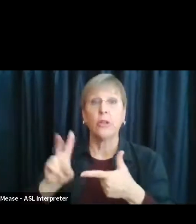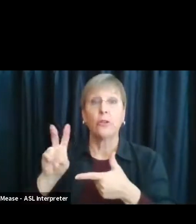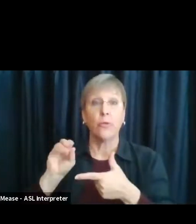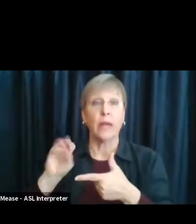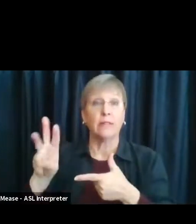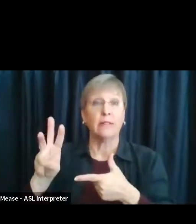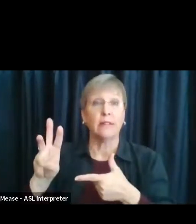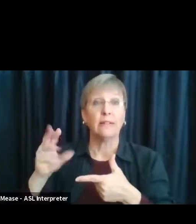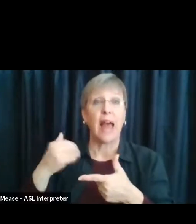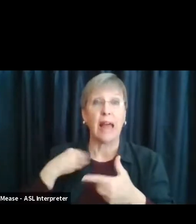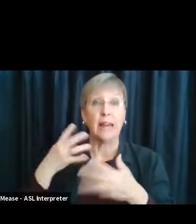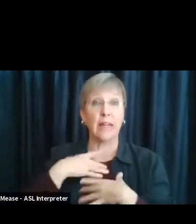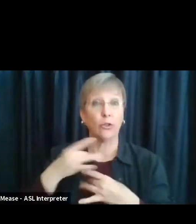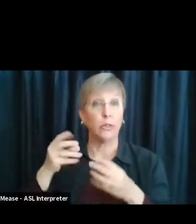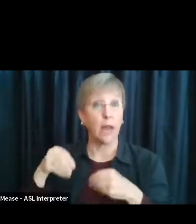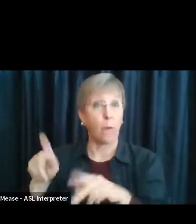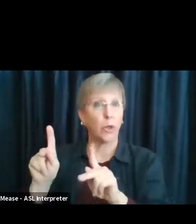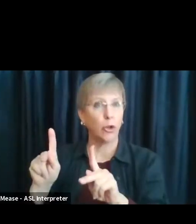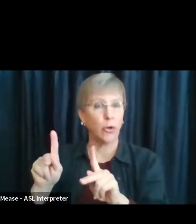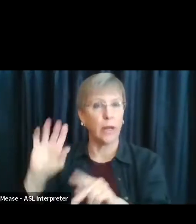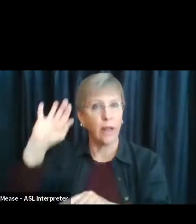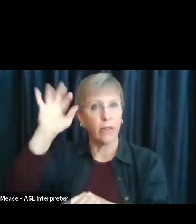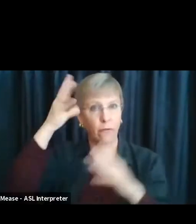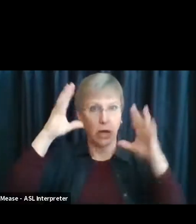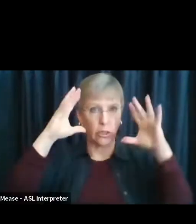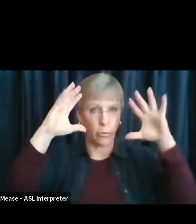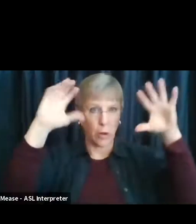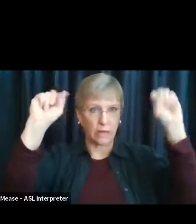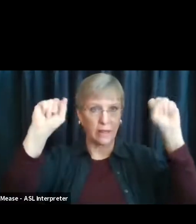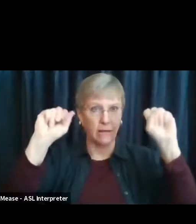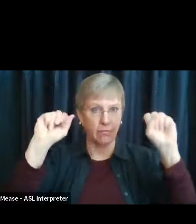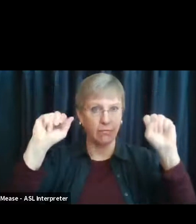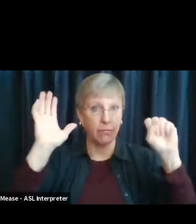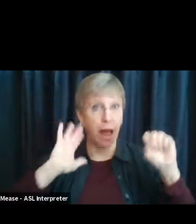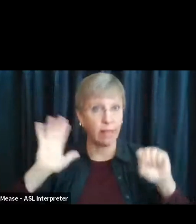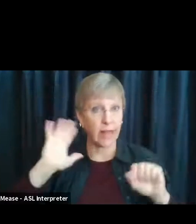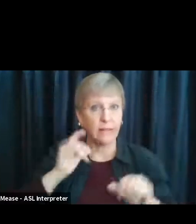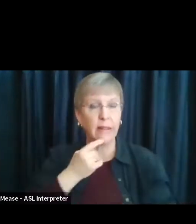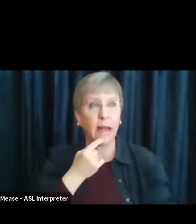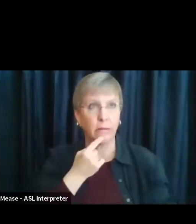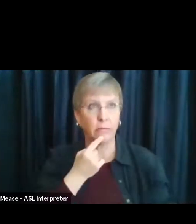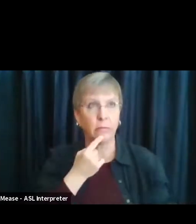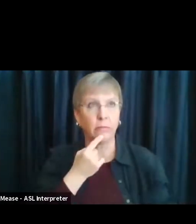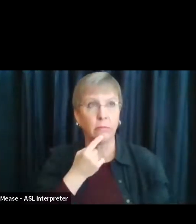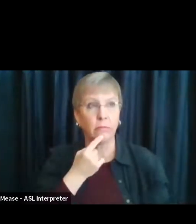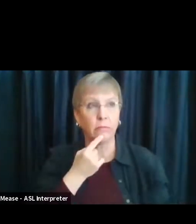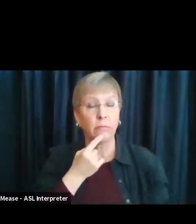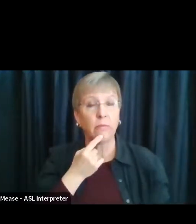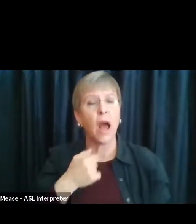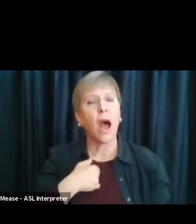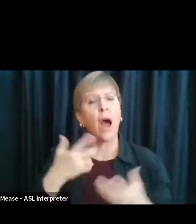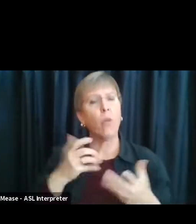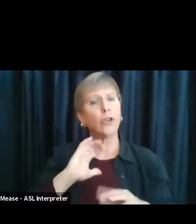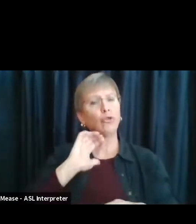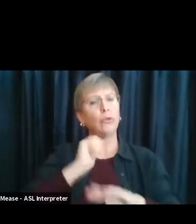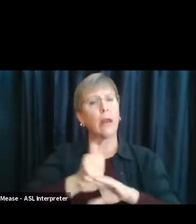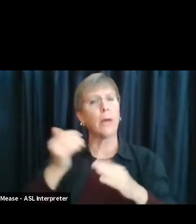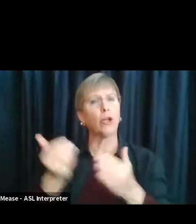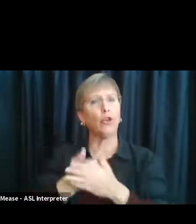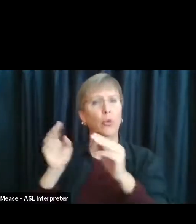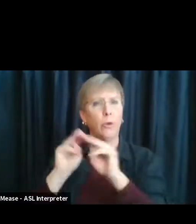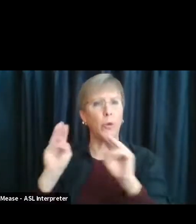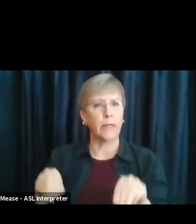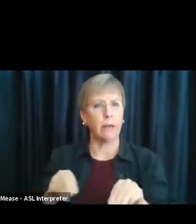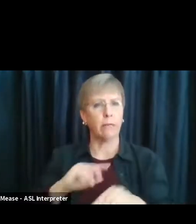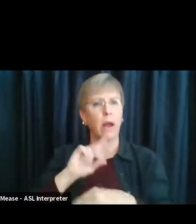interesting opportunity. The French president of that time said that he wanted to create a new museum